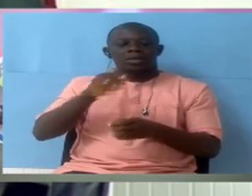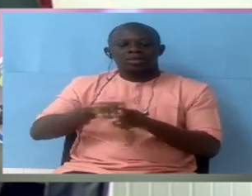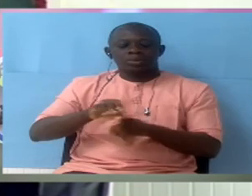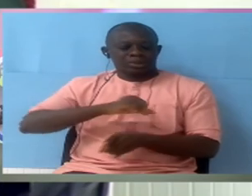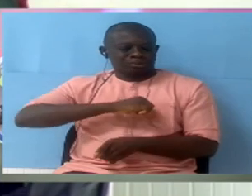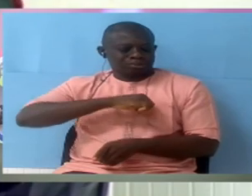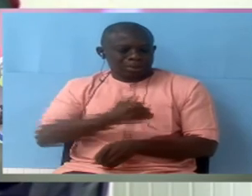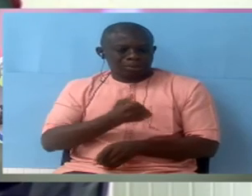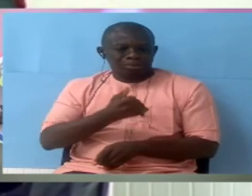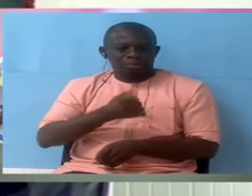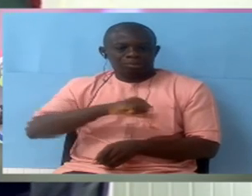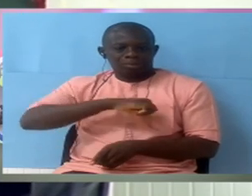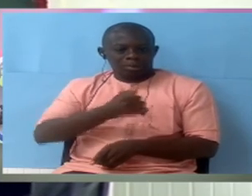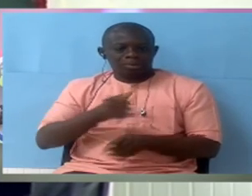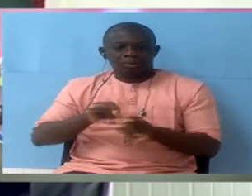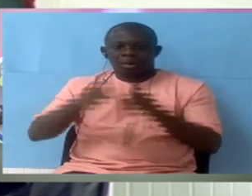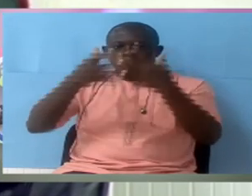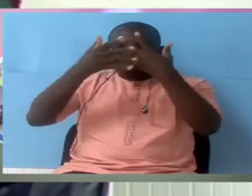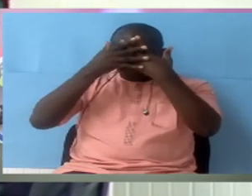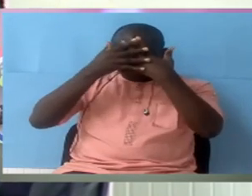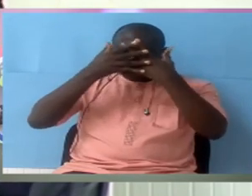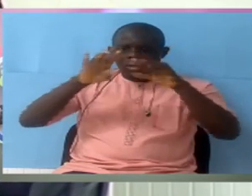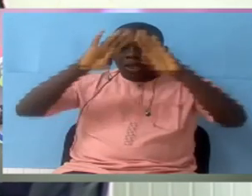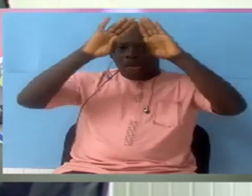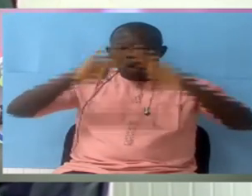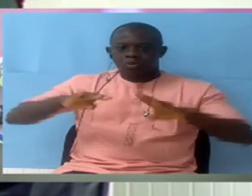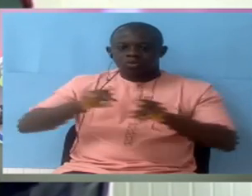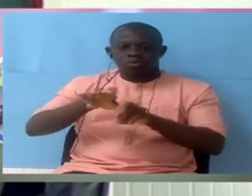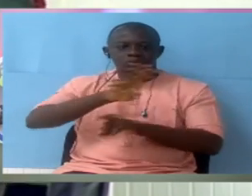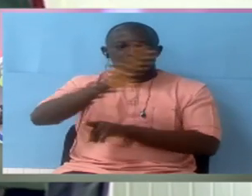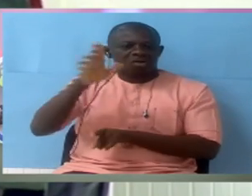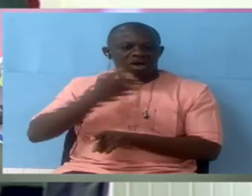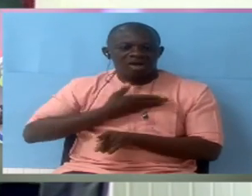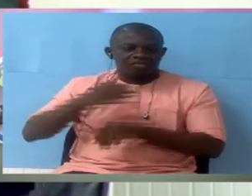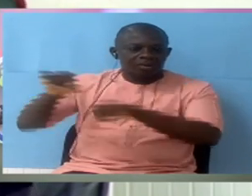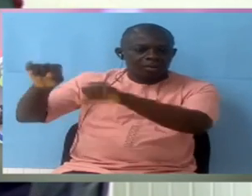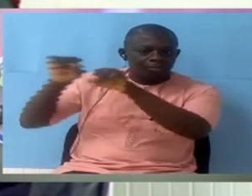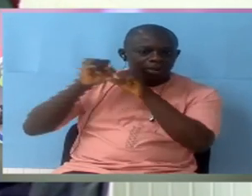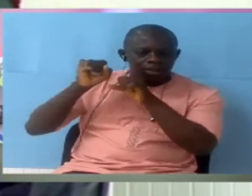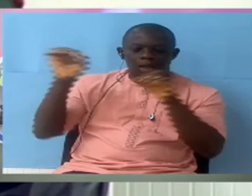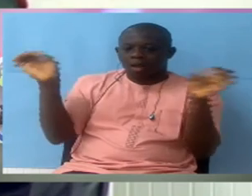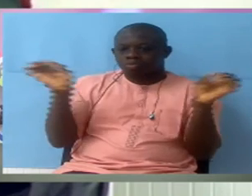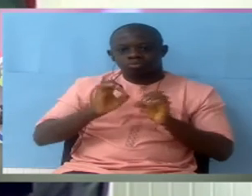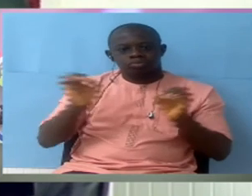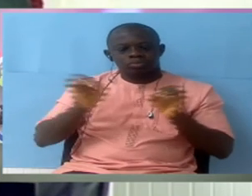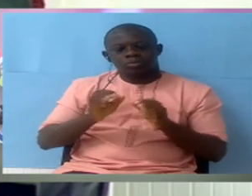ma nak ci cell bu tilim bu pondé. Without no bedding. Amul dara luma fa wara lal.